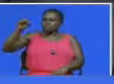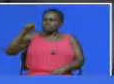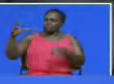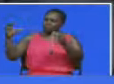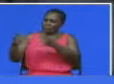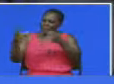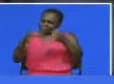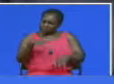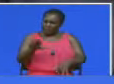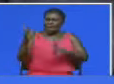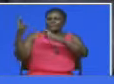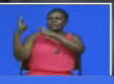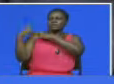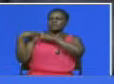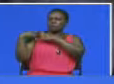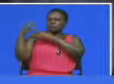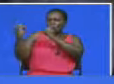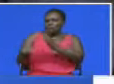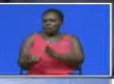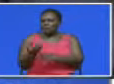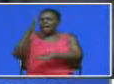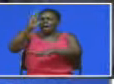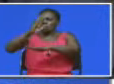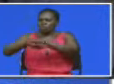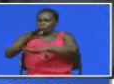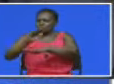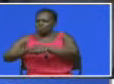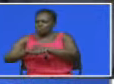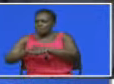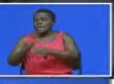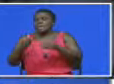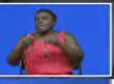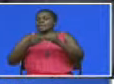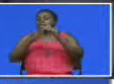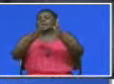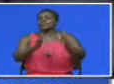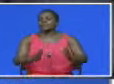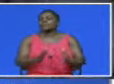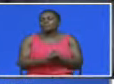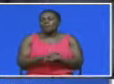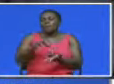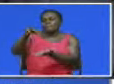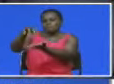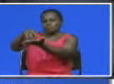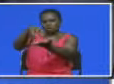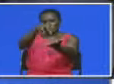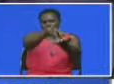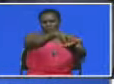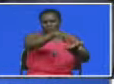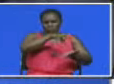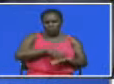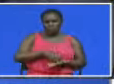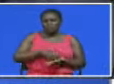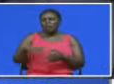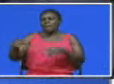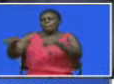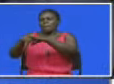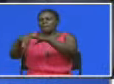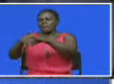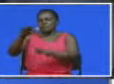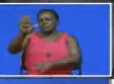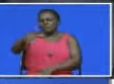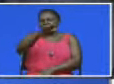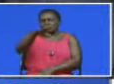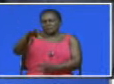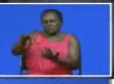parties to come up with a credible leadership positions of members of parliament who will